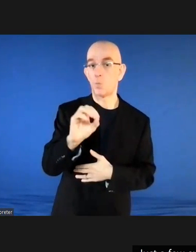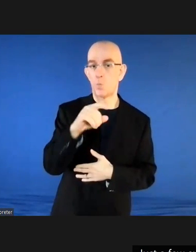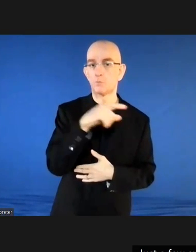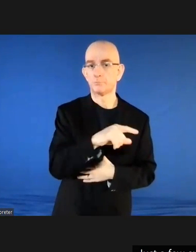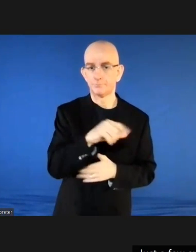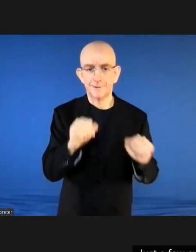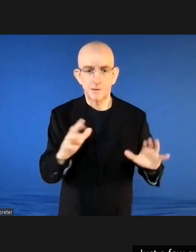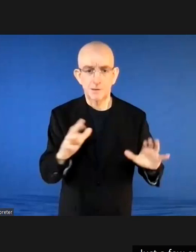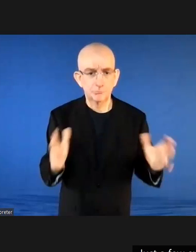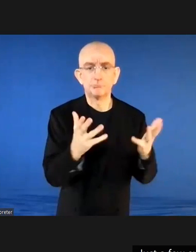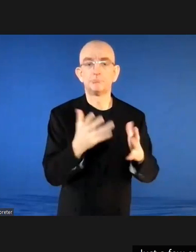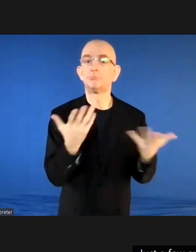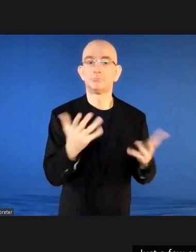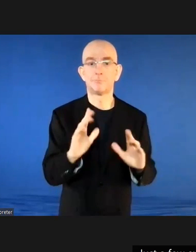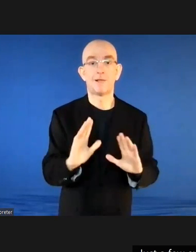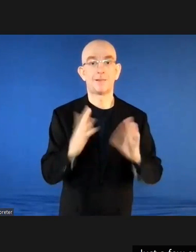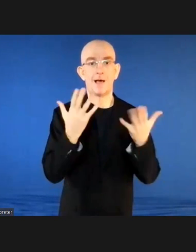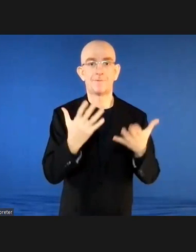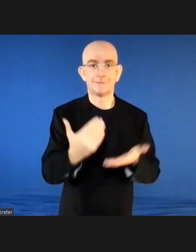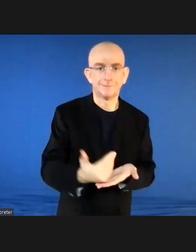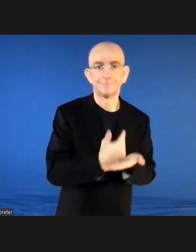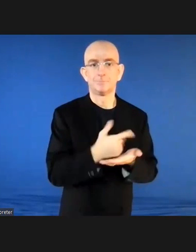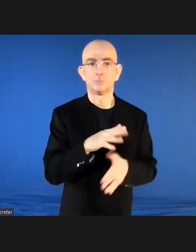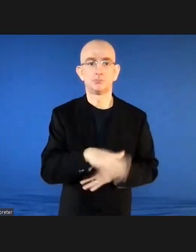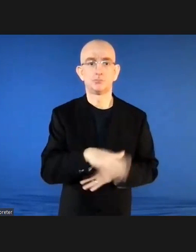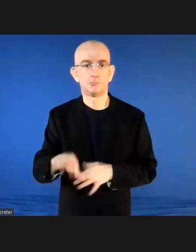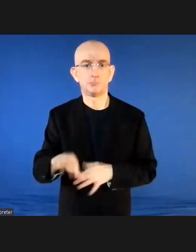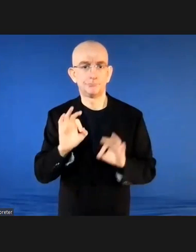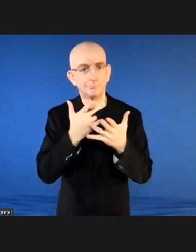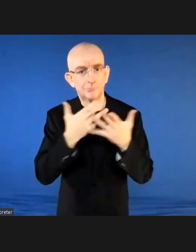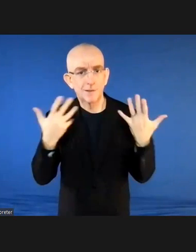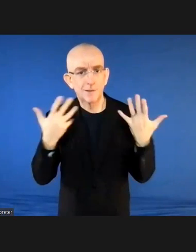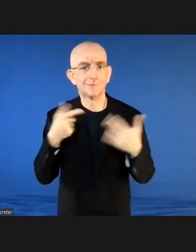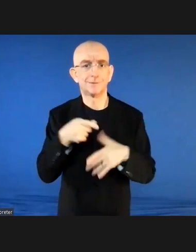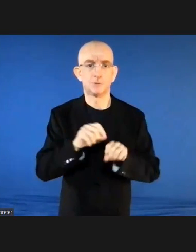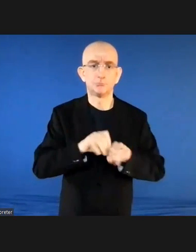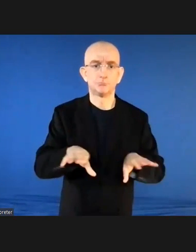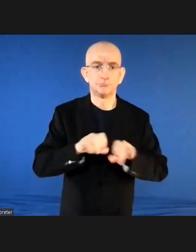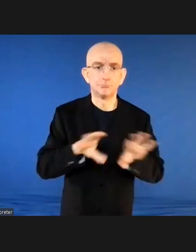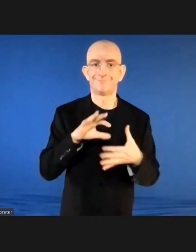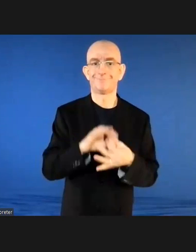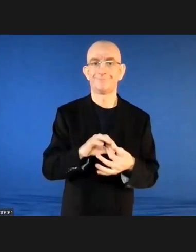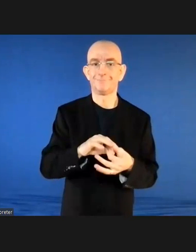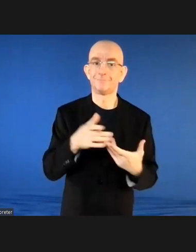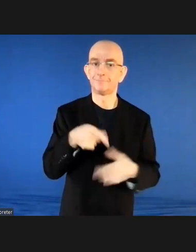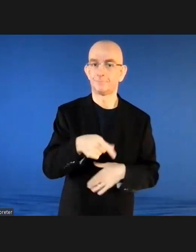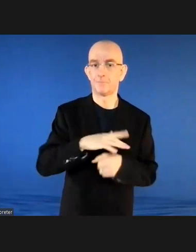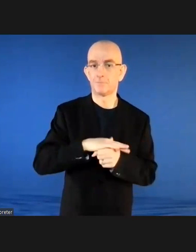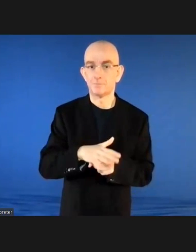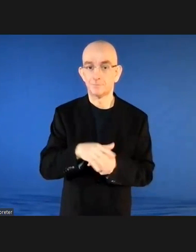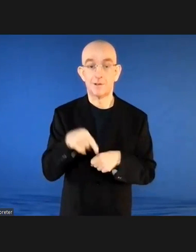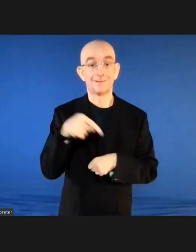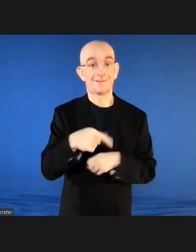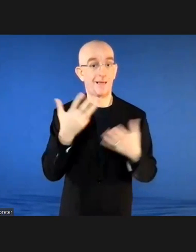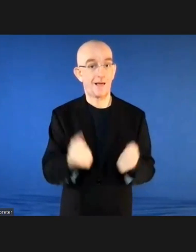language. In Kenya and South Sudan, Leonard Cheshire is developing accessible materials to support